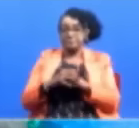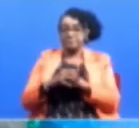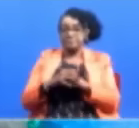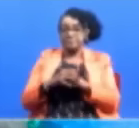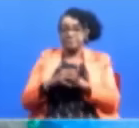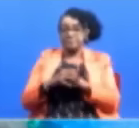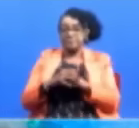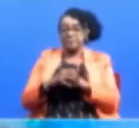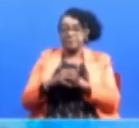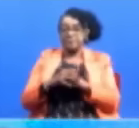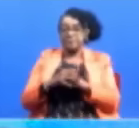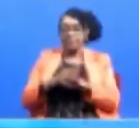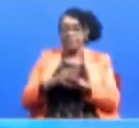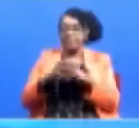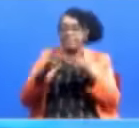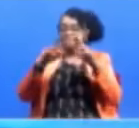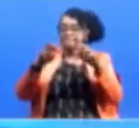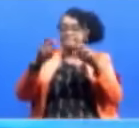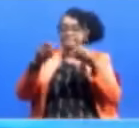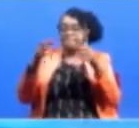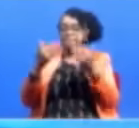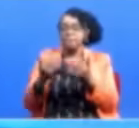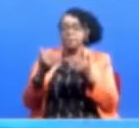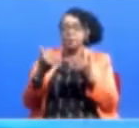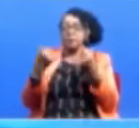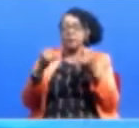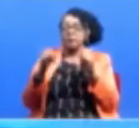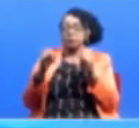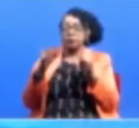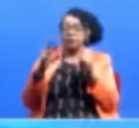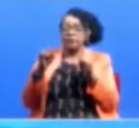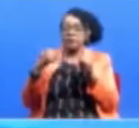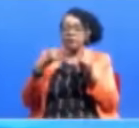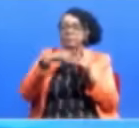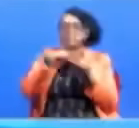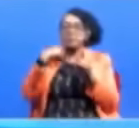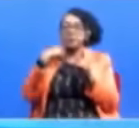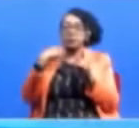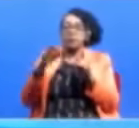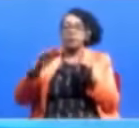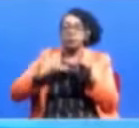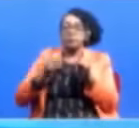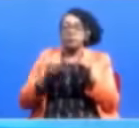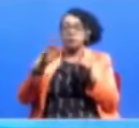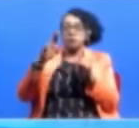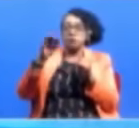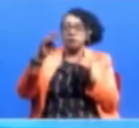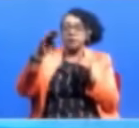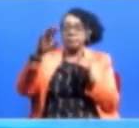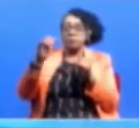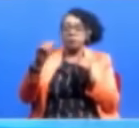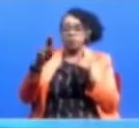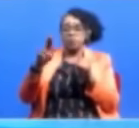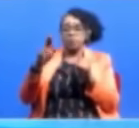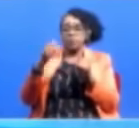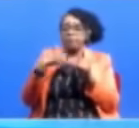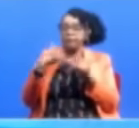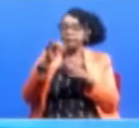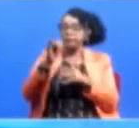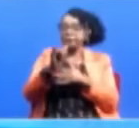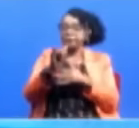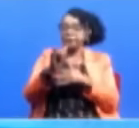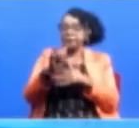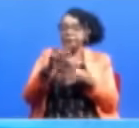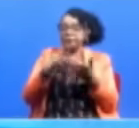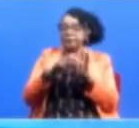Tonight, detectives are probing the brutal murder and dismembering of a 20-year-old woman in Roysambu, holding three suspects. The three are said